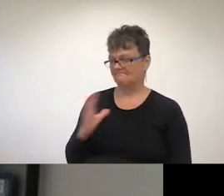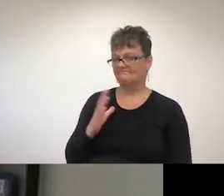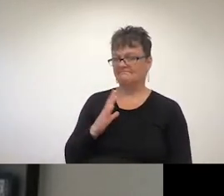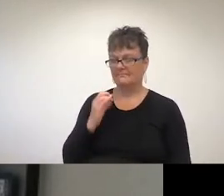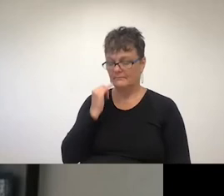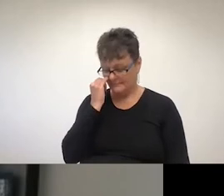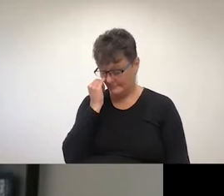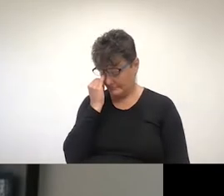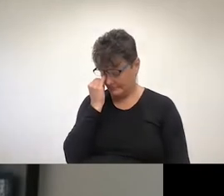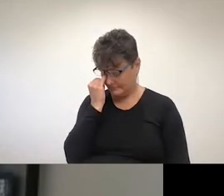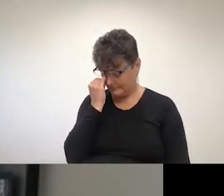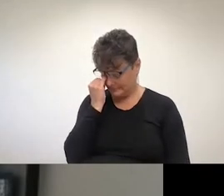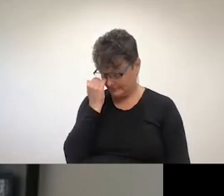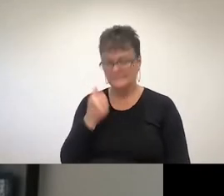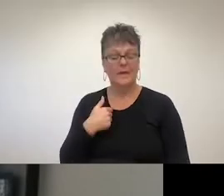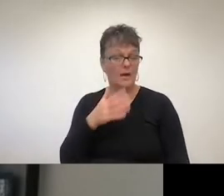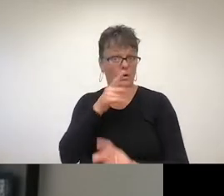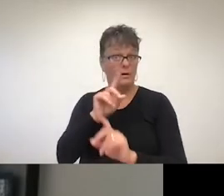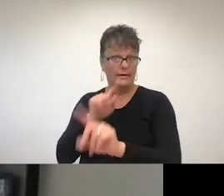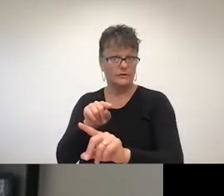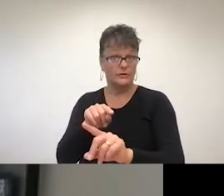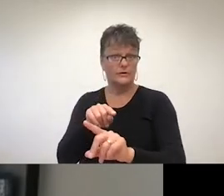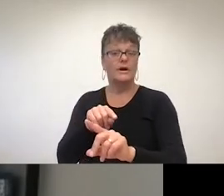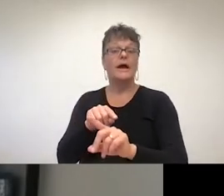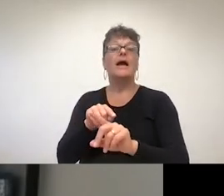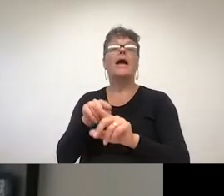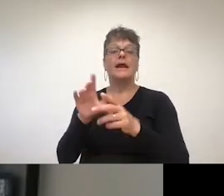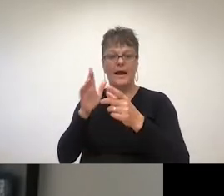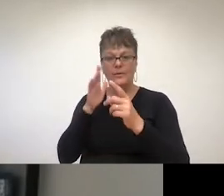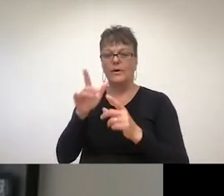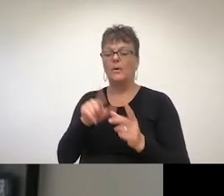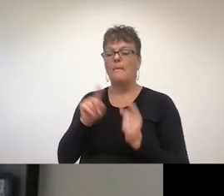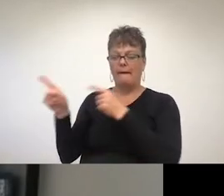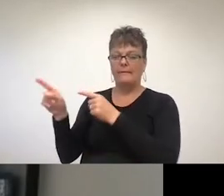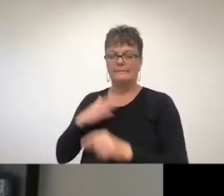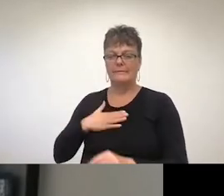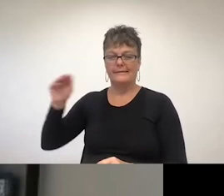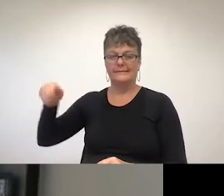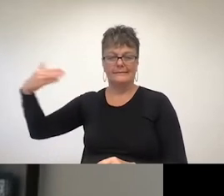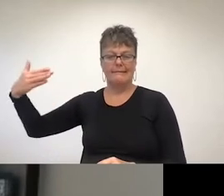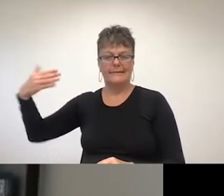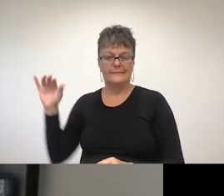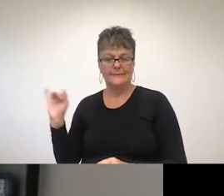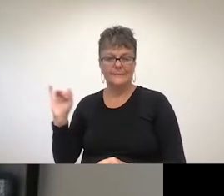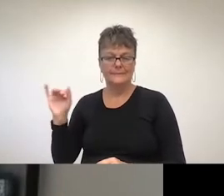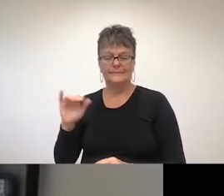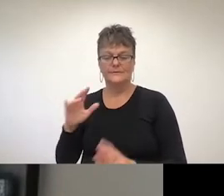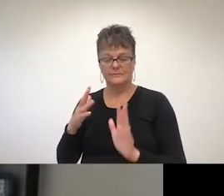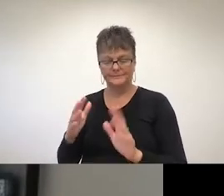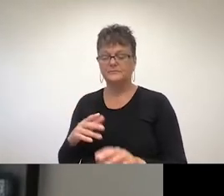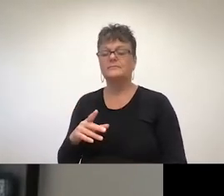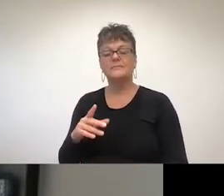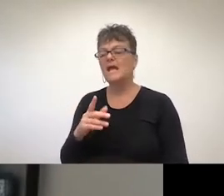shortchange that opportunity. It's a nuanced question, Nicole. We see that we are